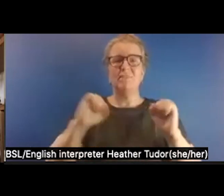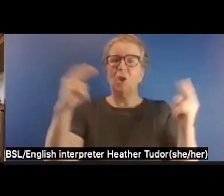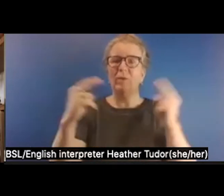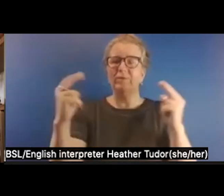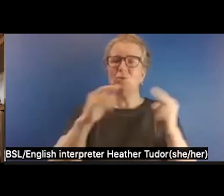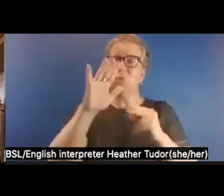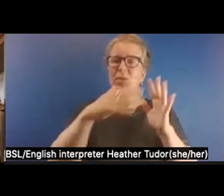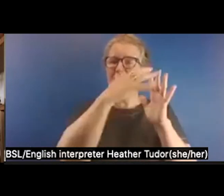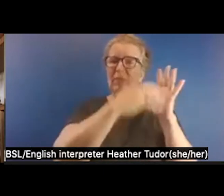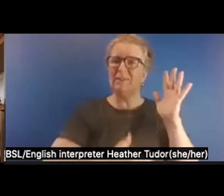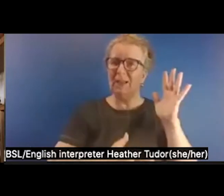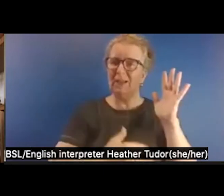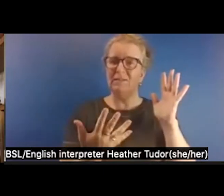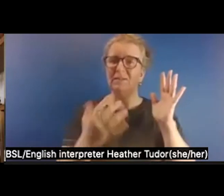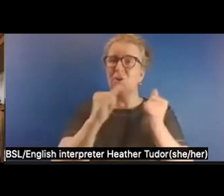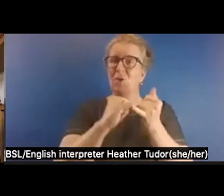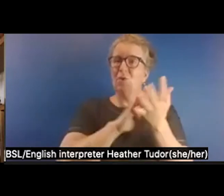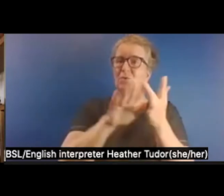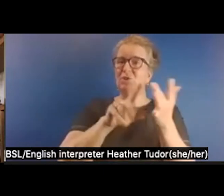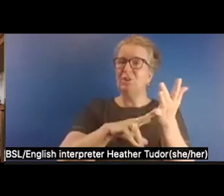Anyone, Shivani, do you want to go first?